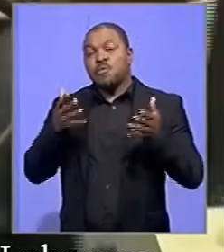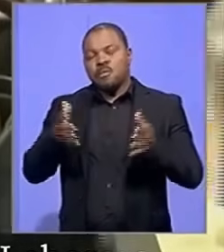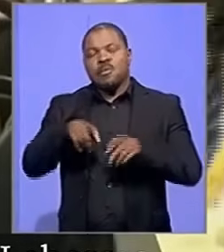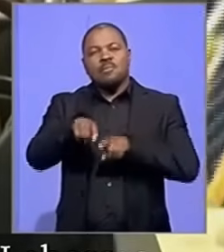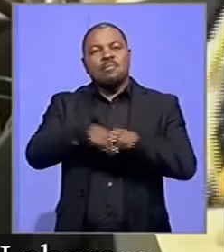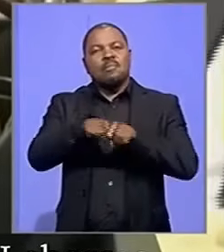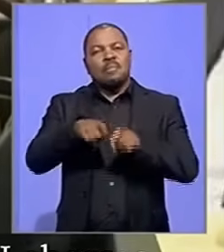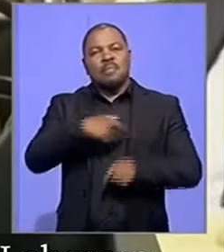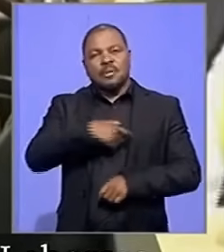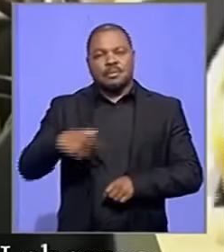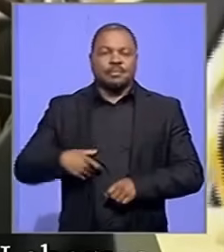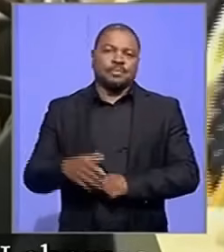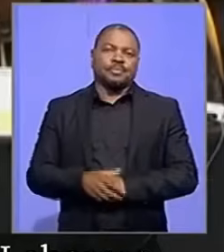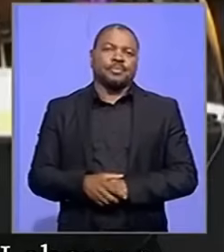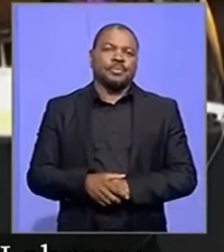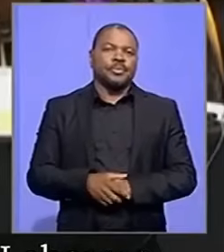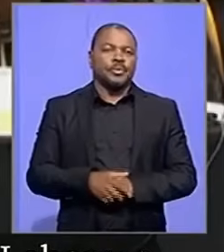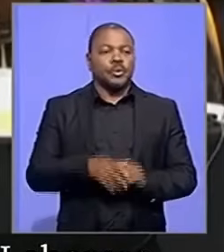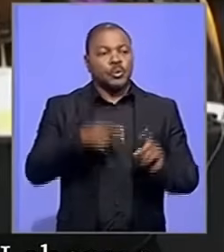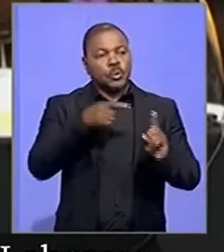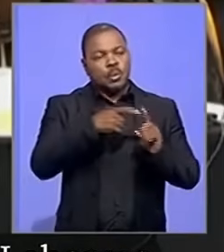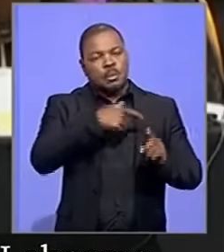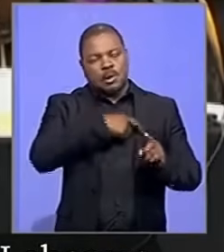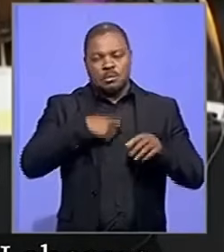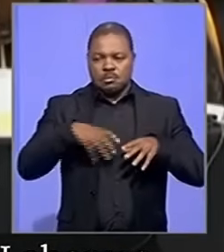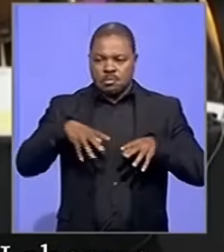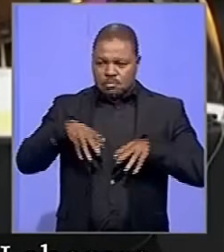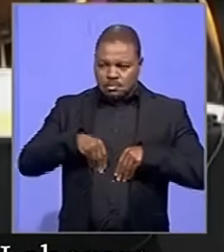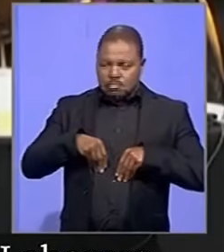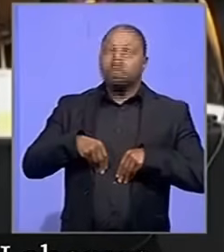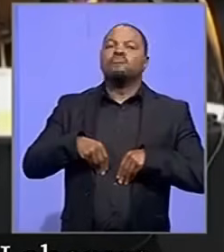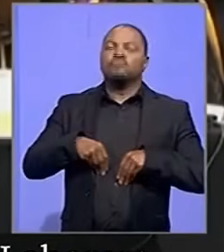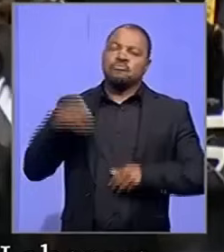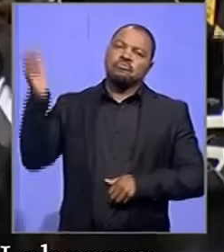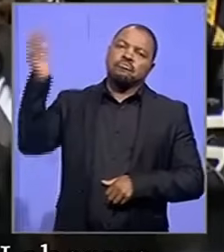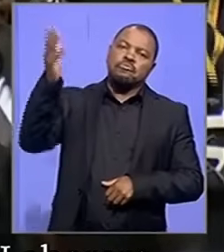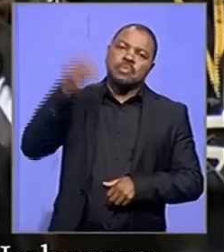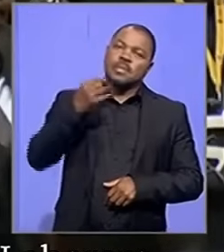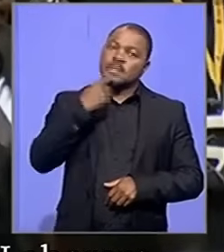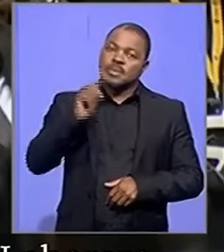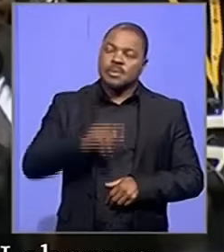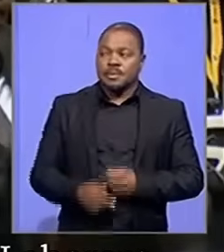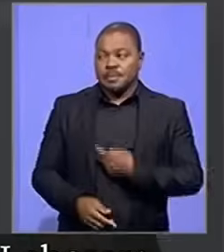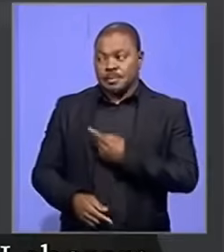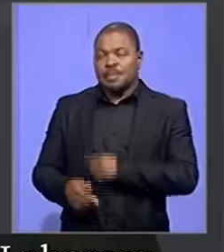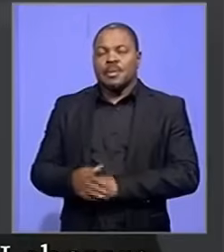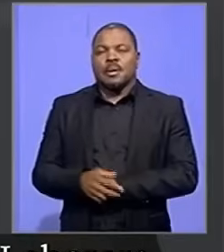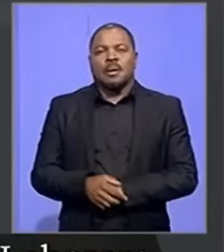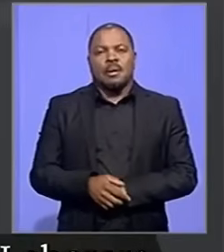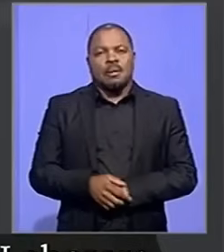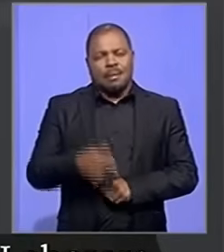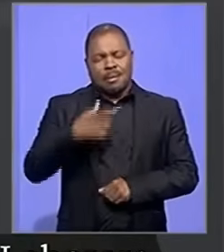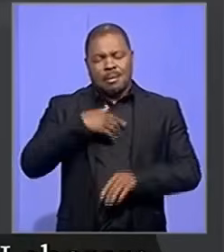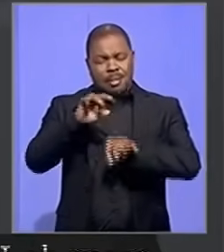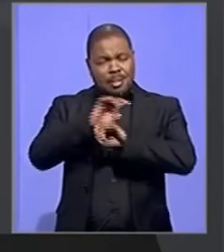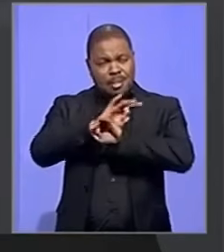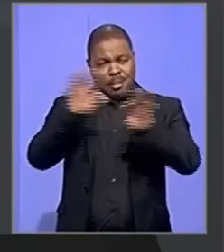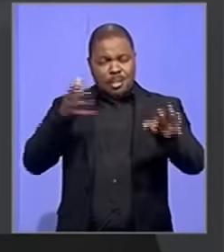bopresidente. Polelong ya gagwe ya go amogela maemo ao, Ramaphosa o rile, I wish to state very clearly,